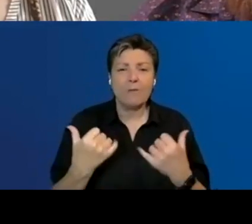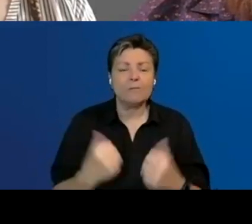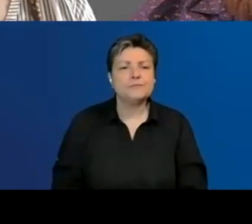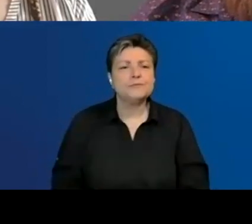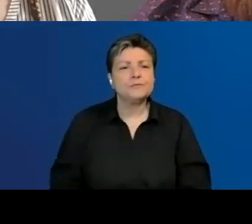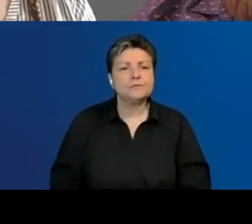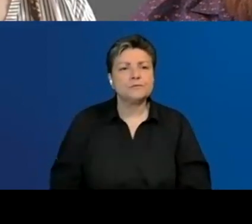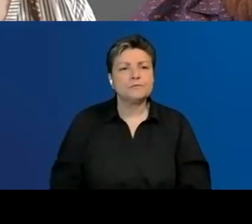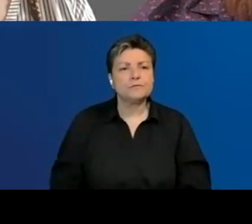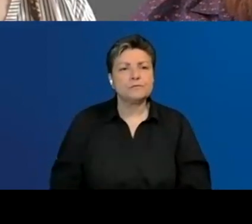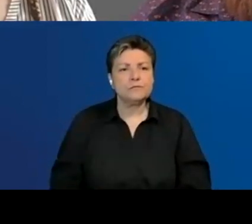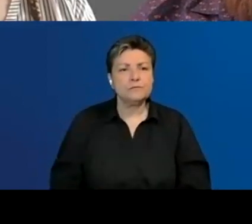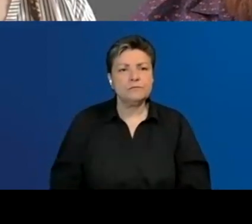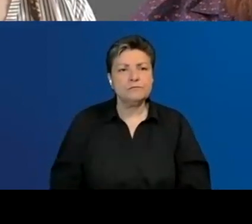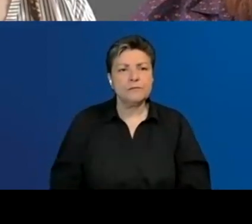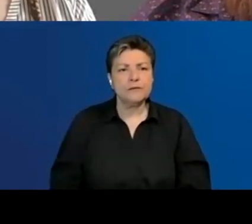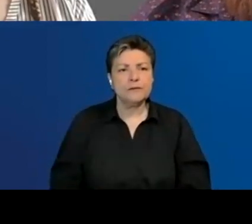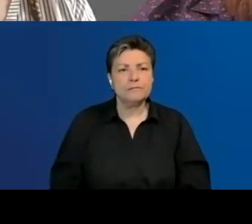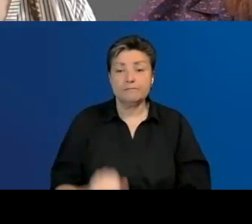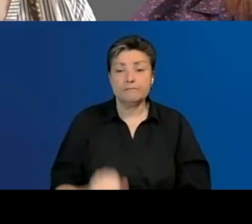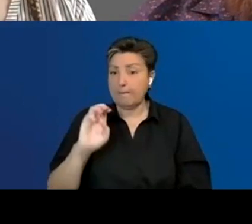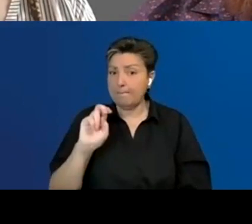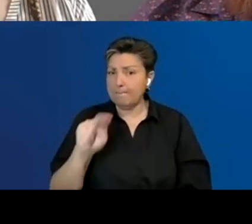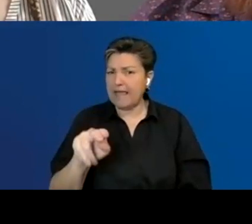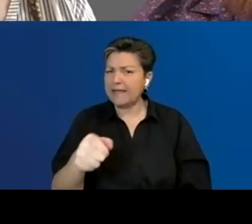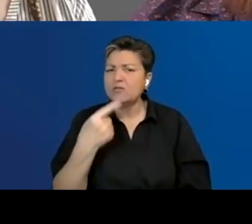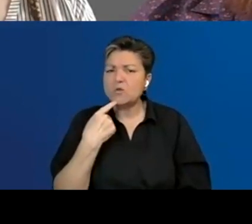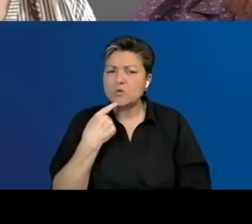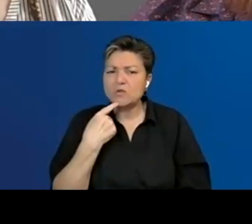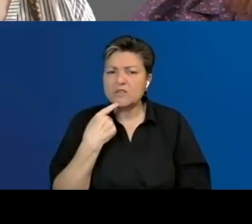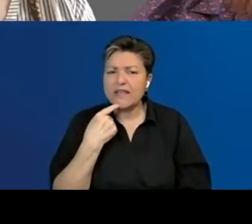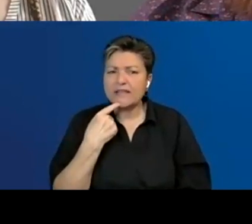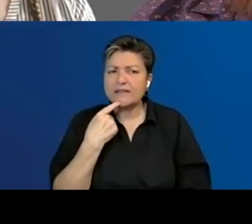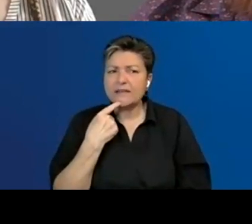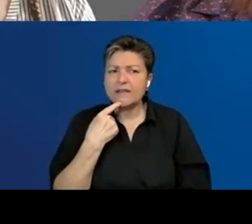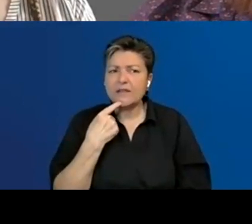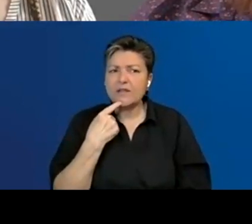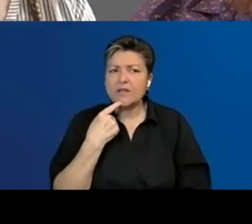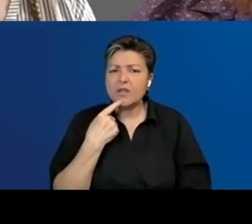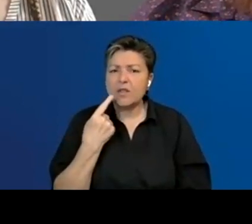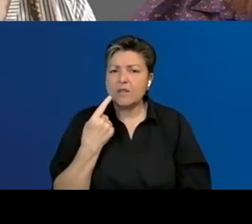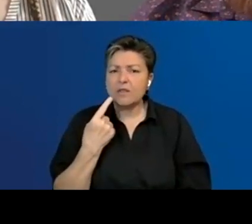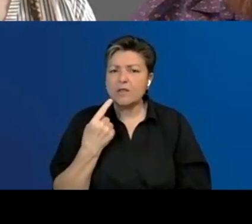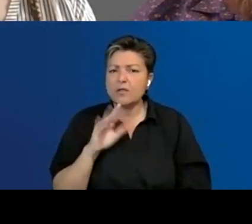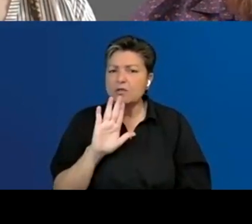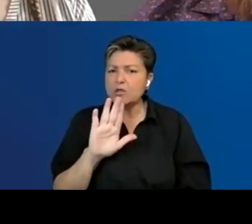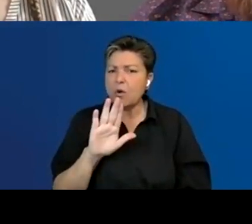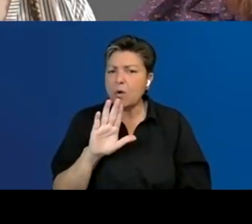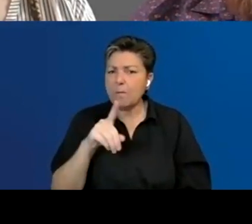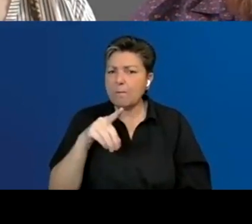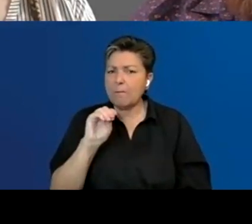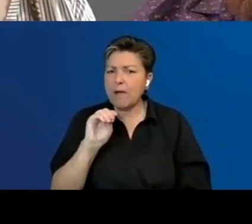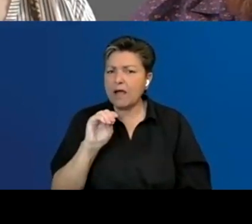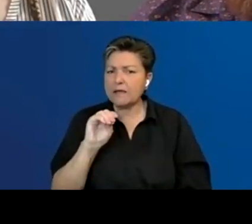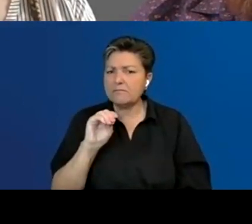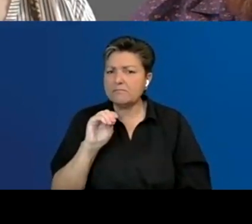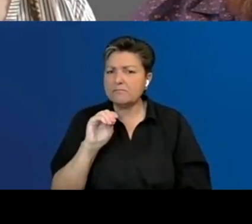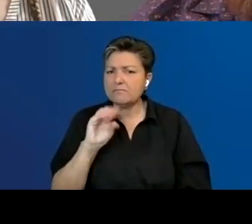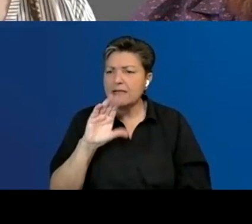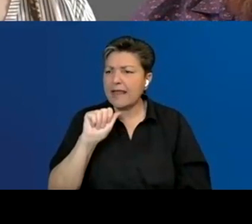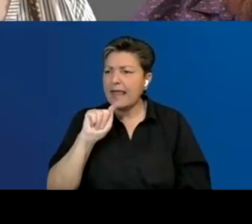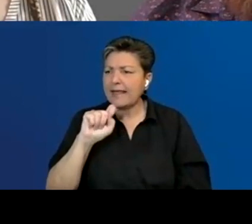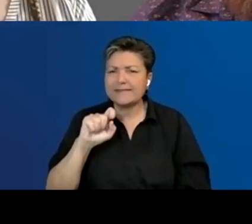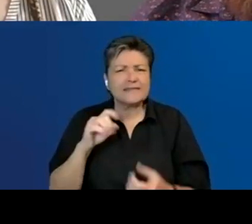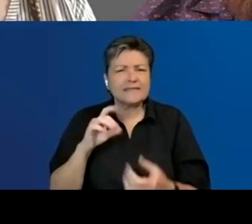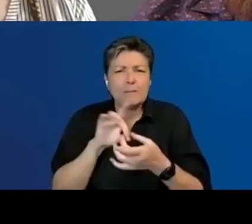so Ben, you mentioned that they all have remarkable podcasts. So what is your podcast about, each of you? And what